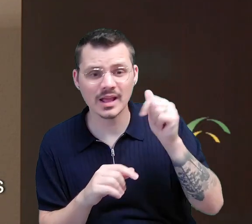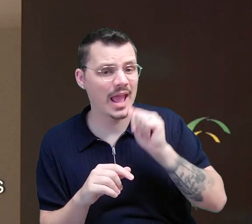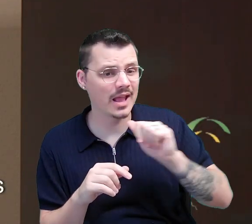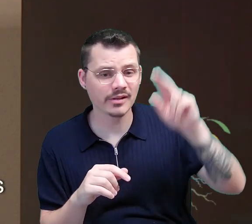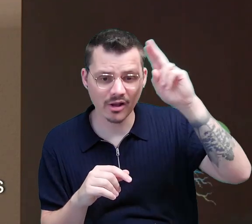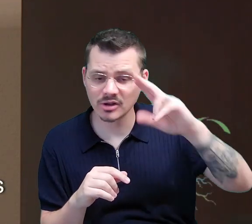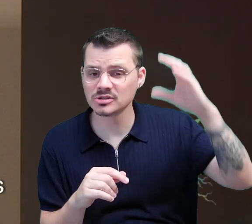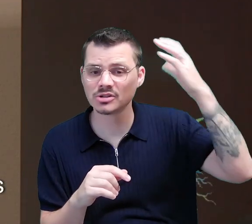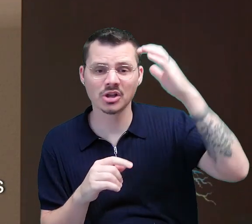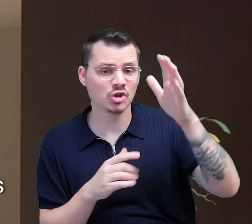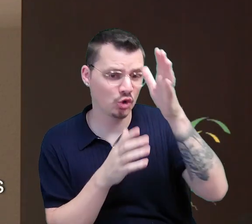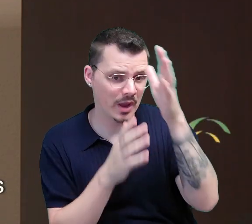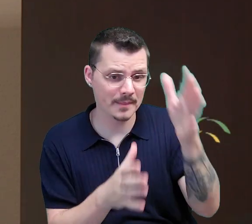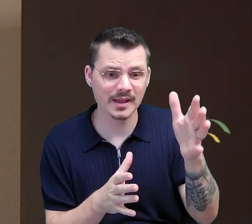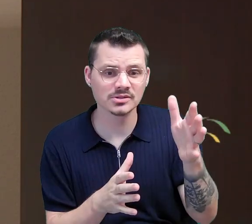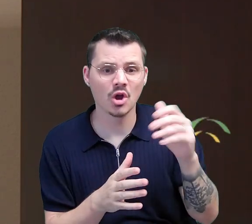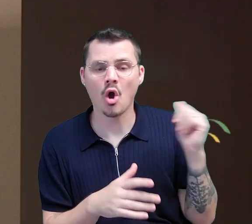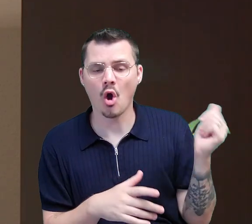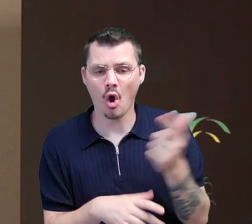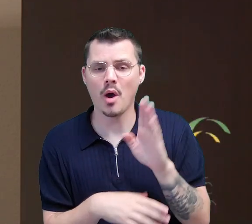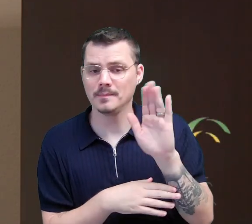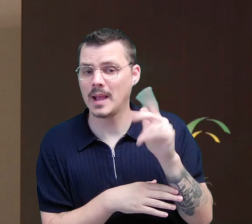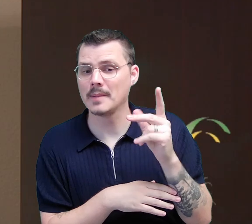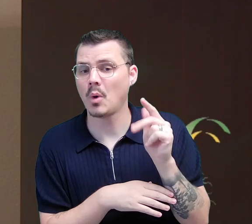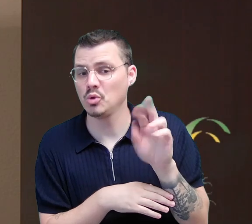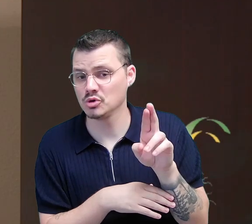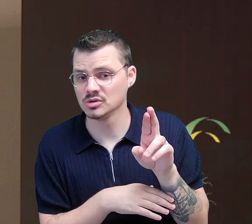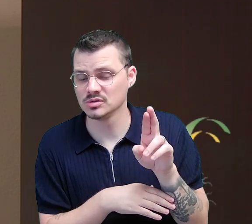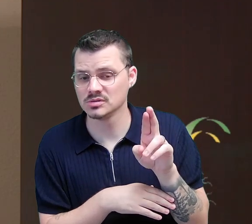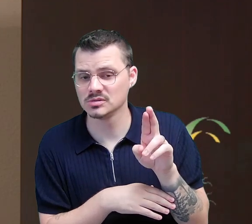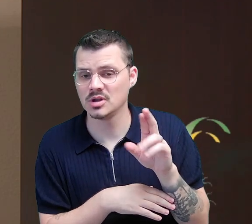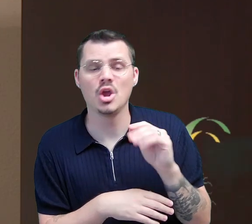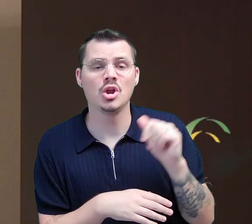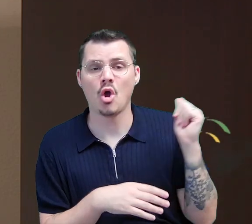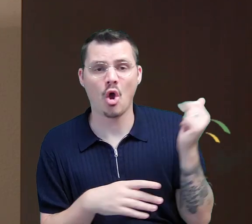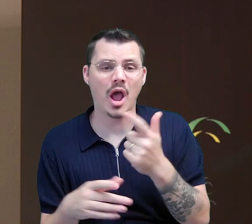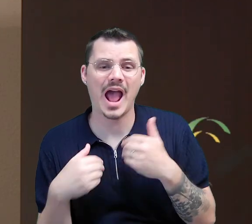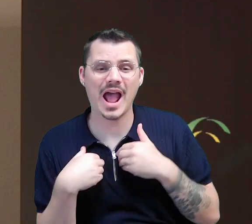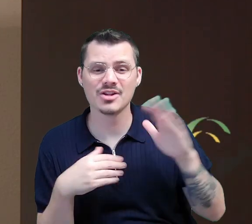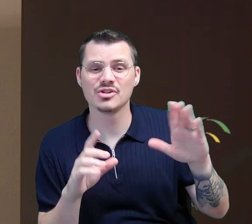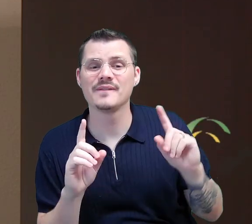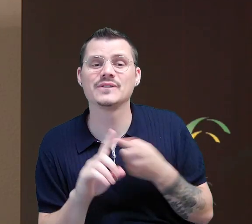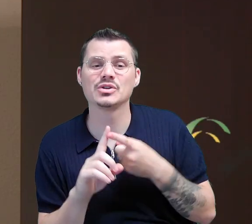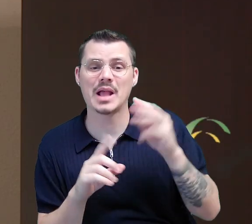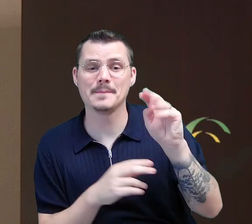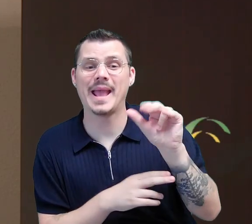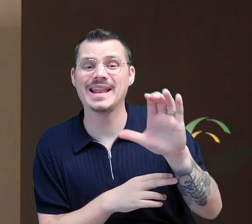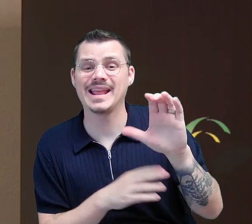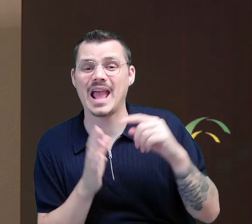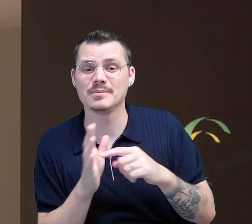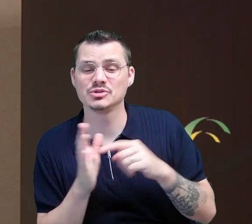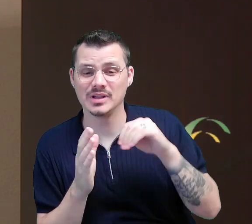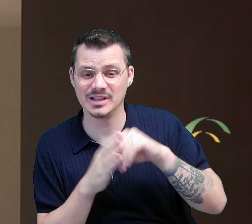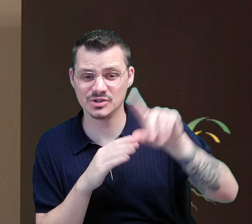uncles, cousins, and grandparents all have bipolar disorder, and all had their first manic episode